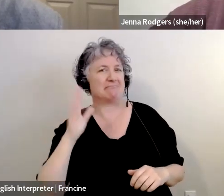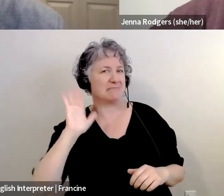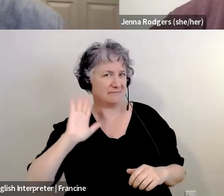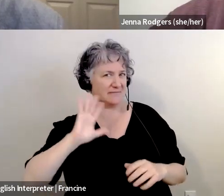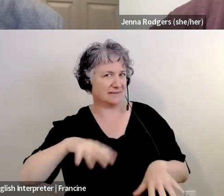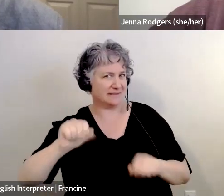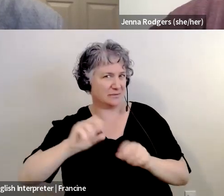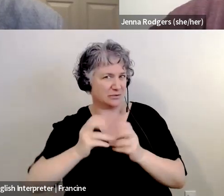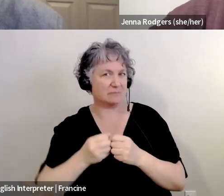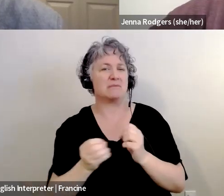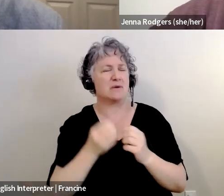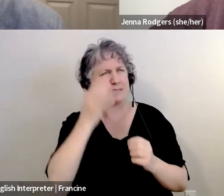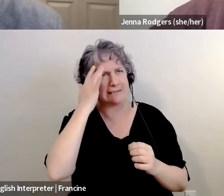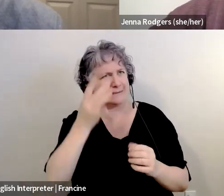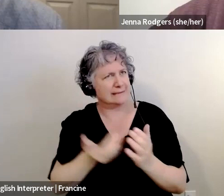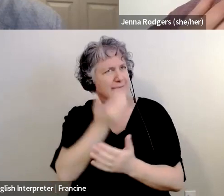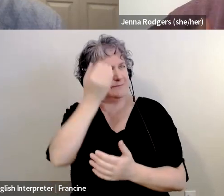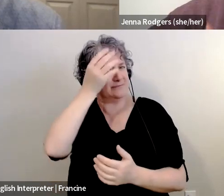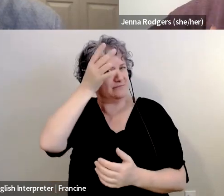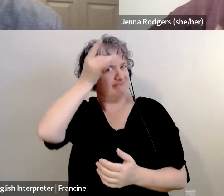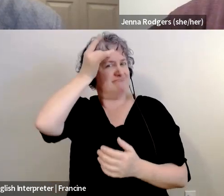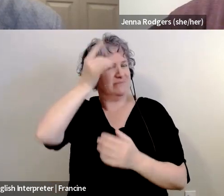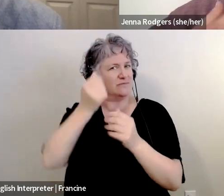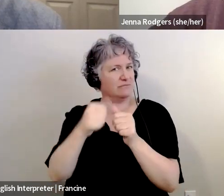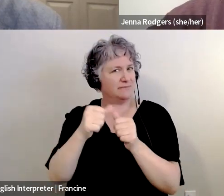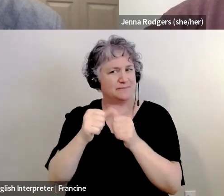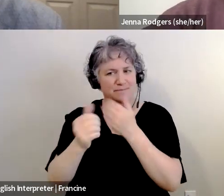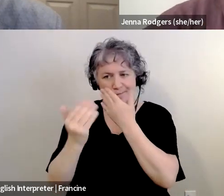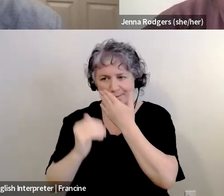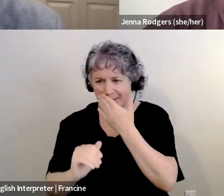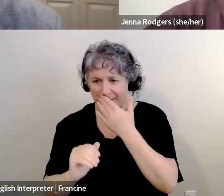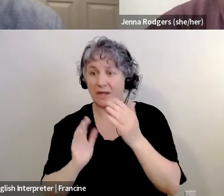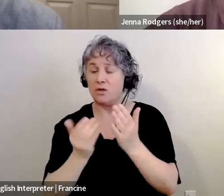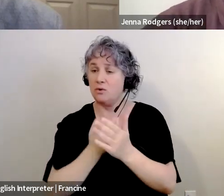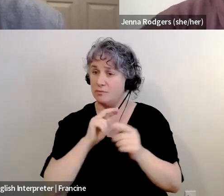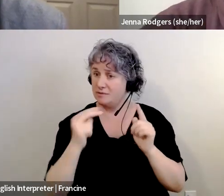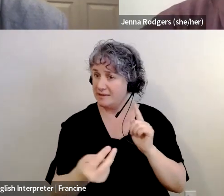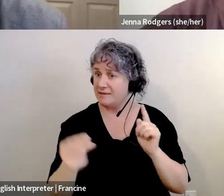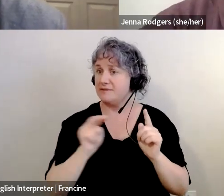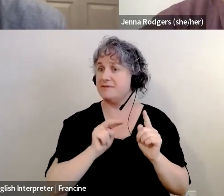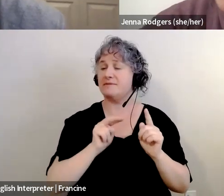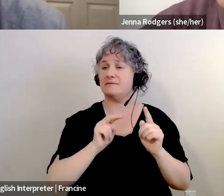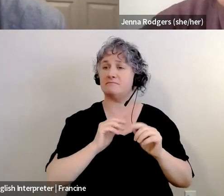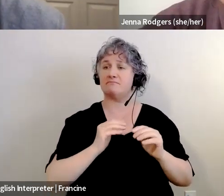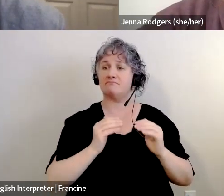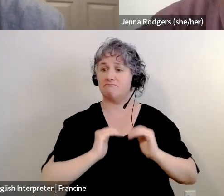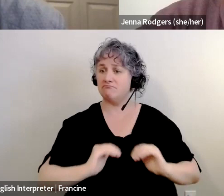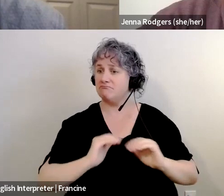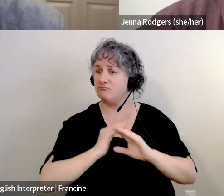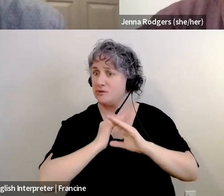perspectives, as well as to protect, but maybe learn ways of protecting without being